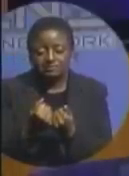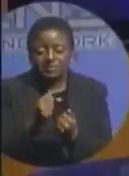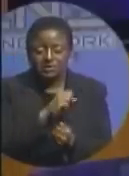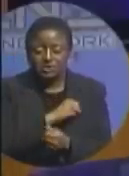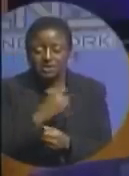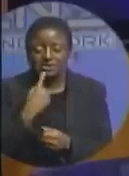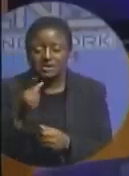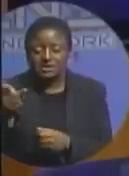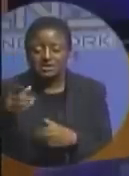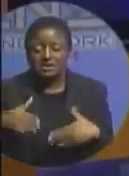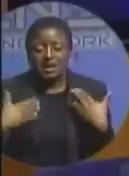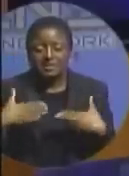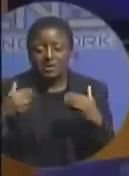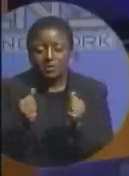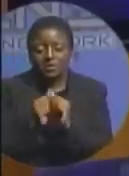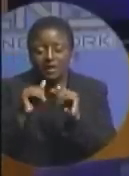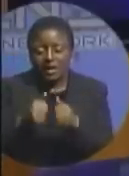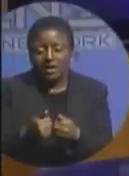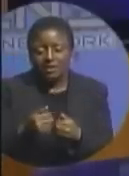the way he's now playing.